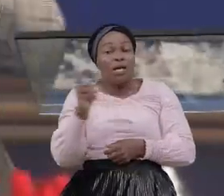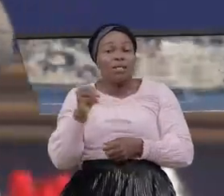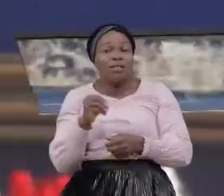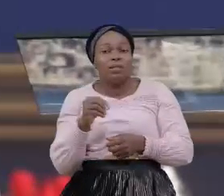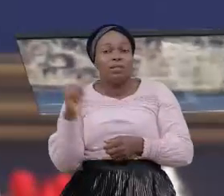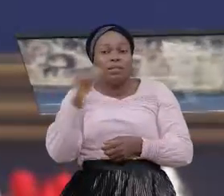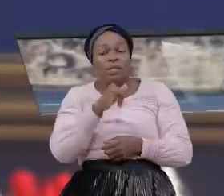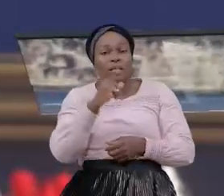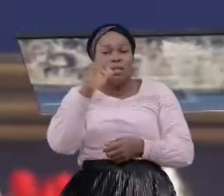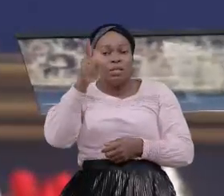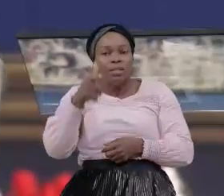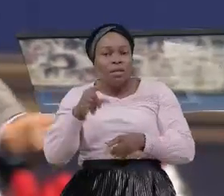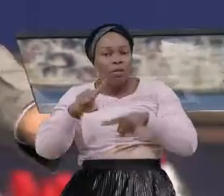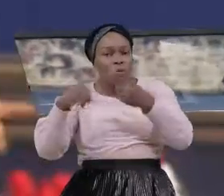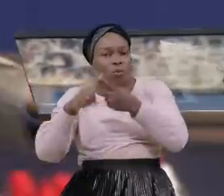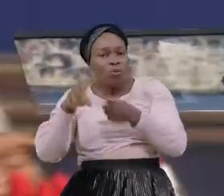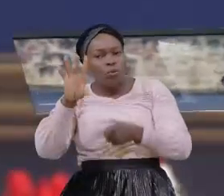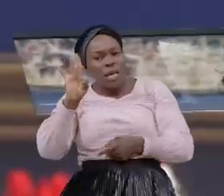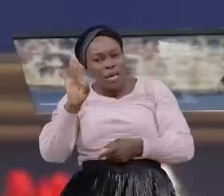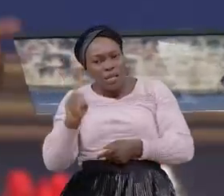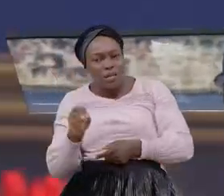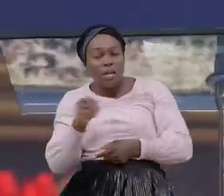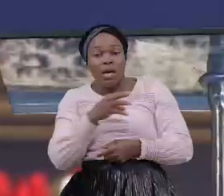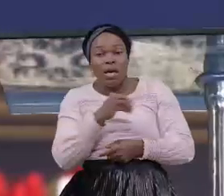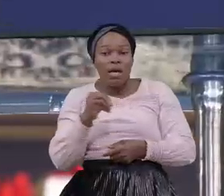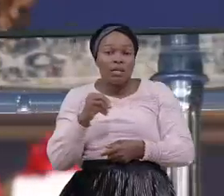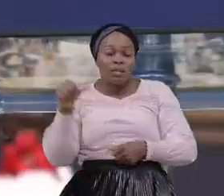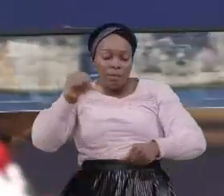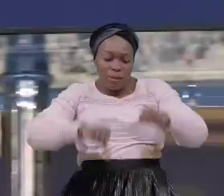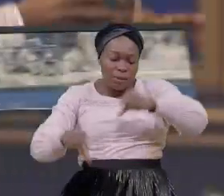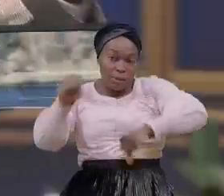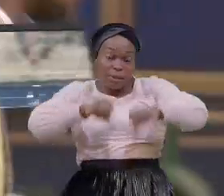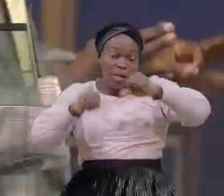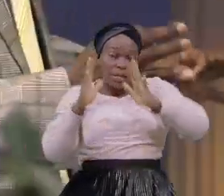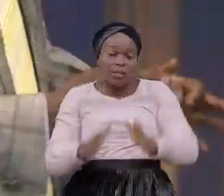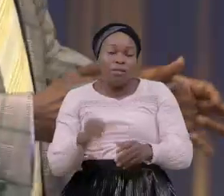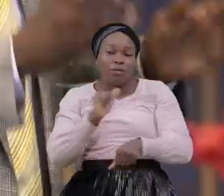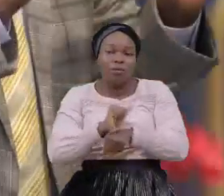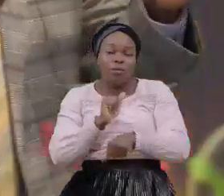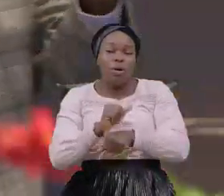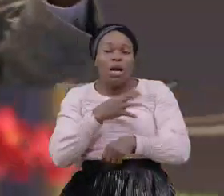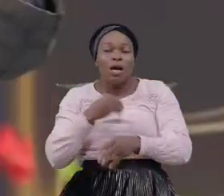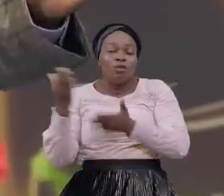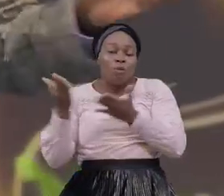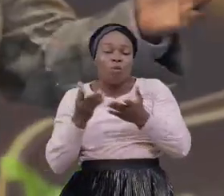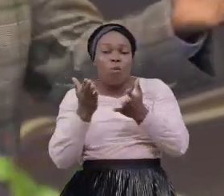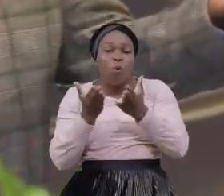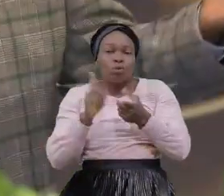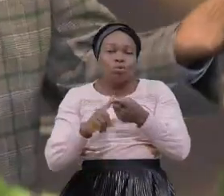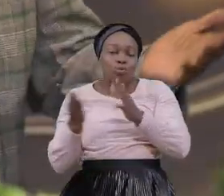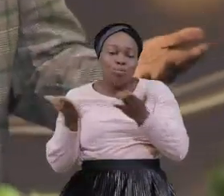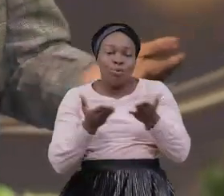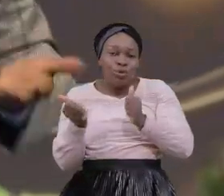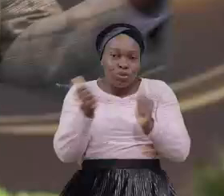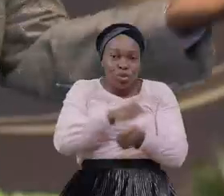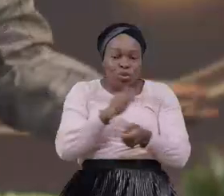there are people who are working. There are scientists who are working. They want to bring a change to that kind of